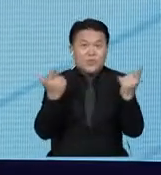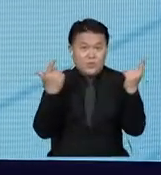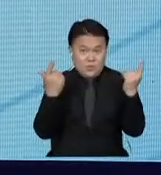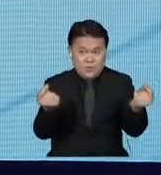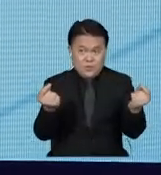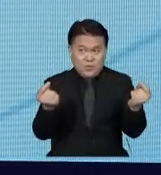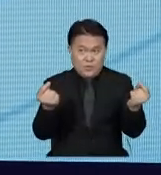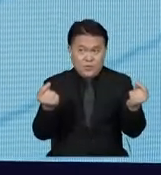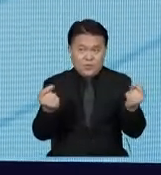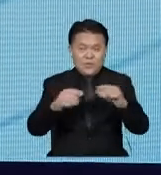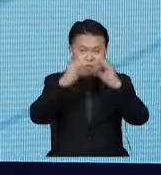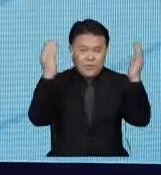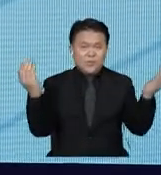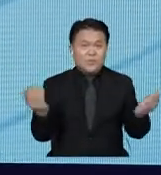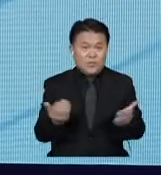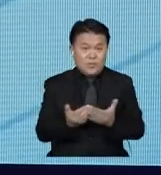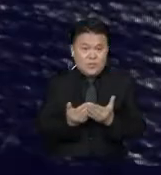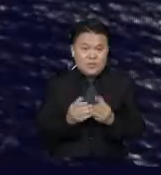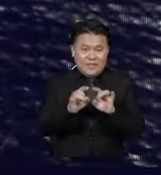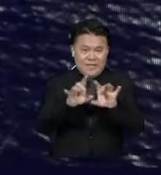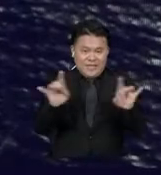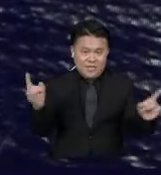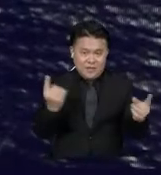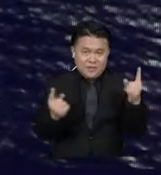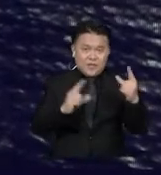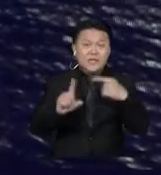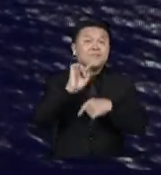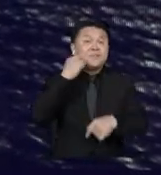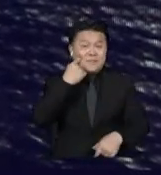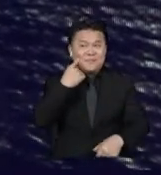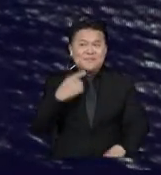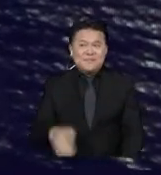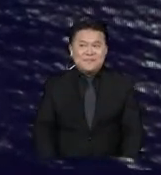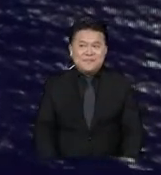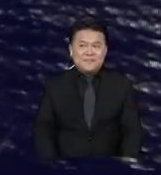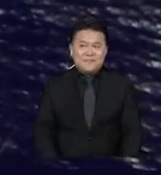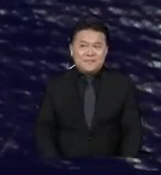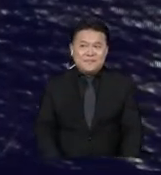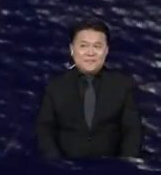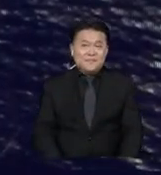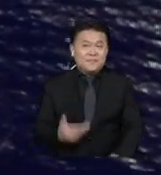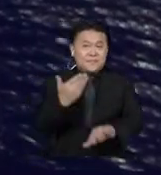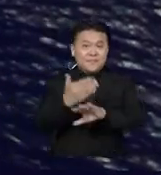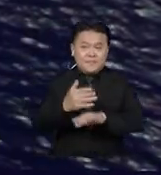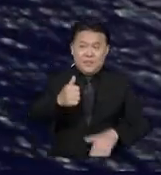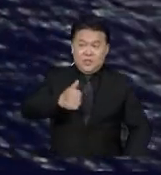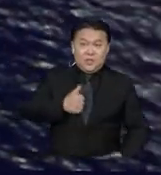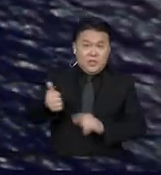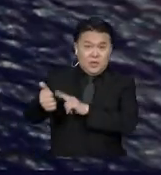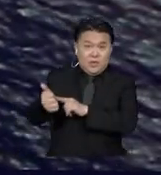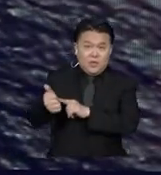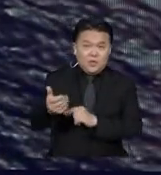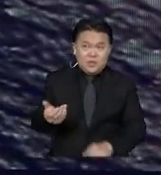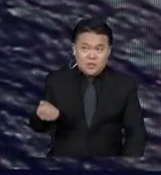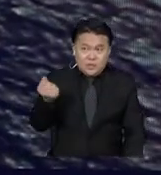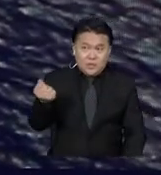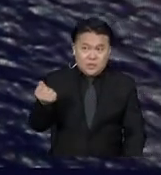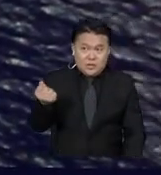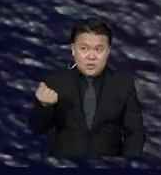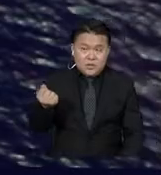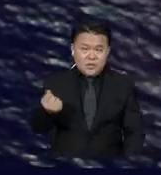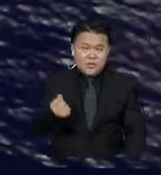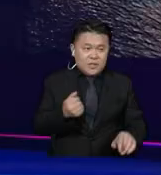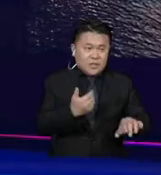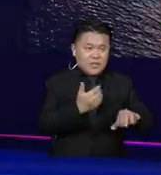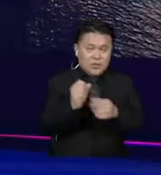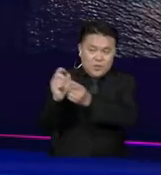is richer than the sum of the parts. If different identities are different types of